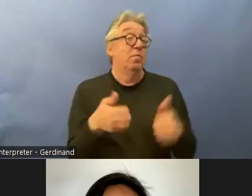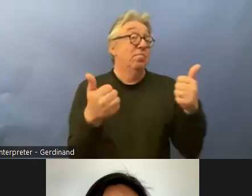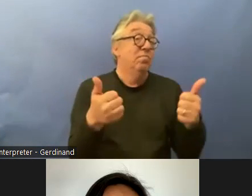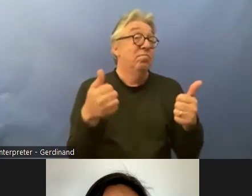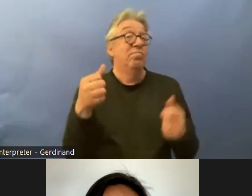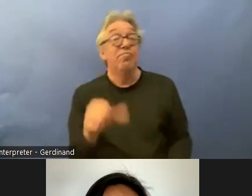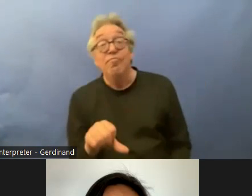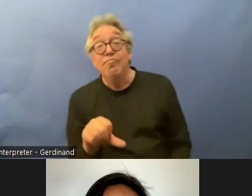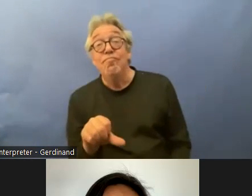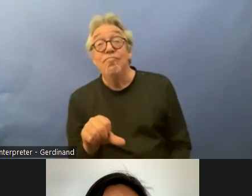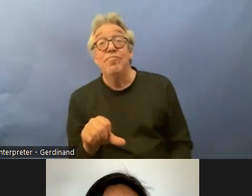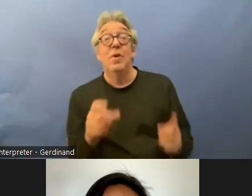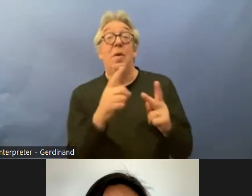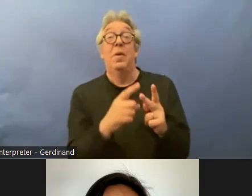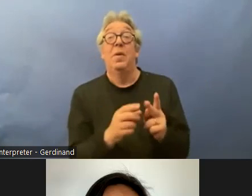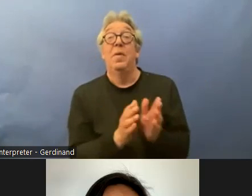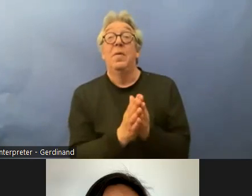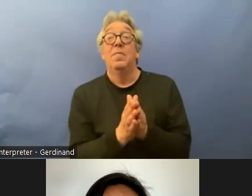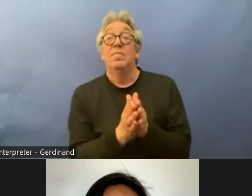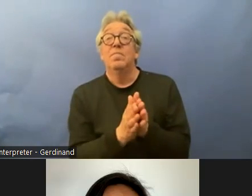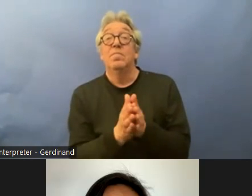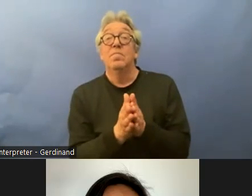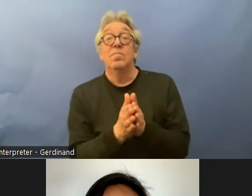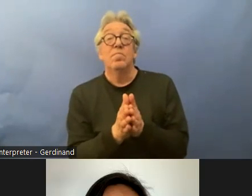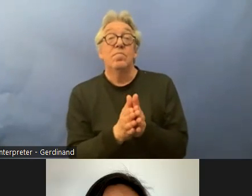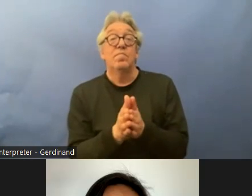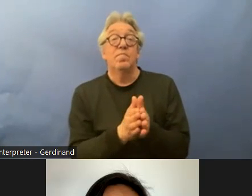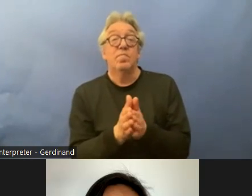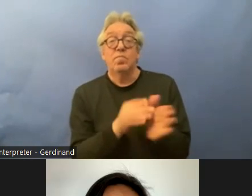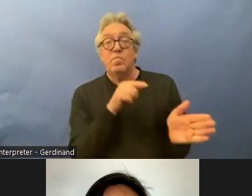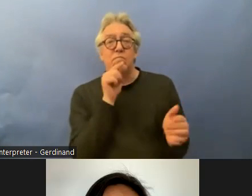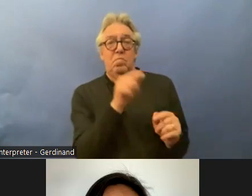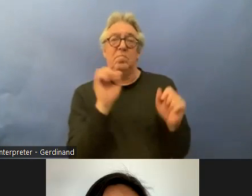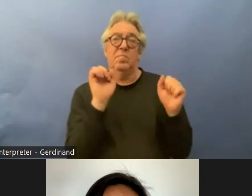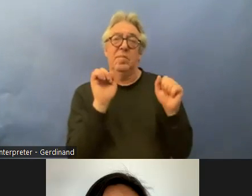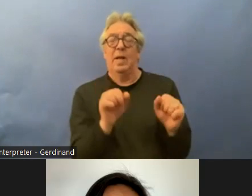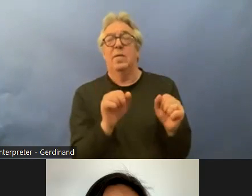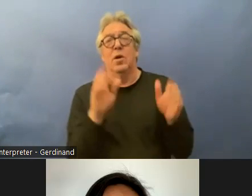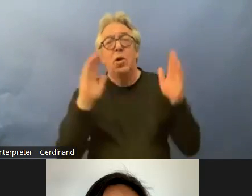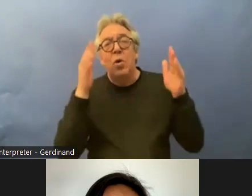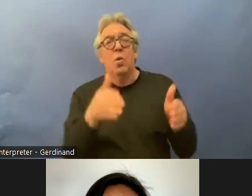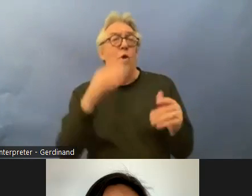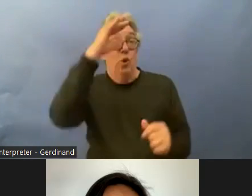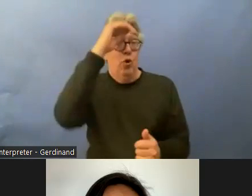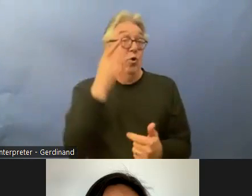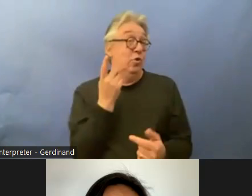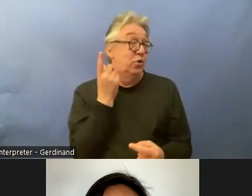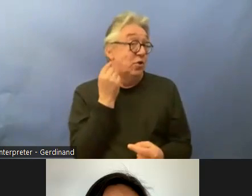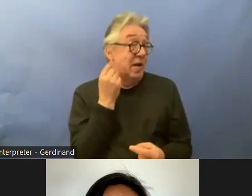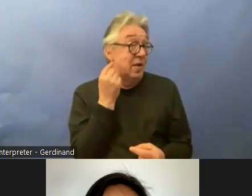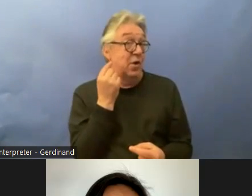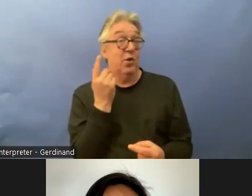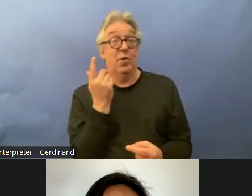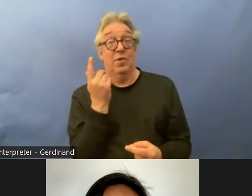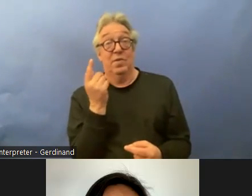intersectoral and cross-cutting issues they are working on, such as gender and so on.